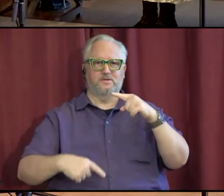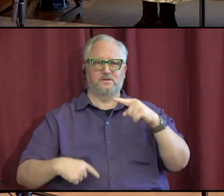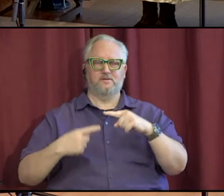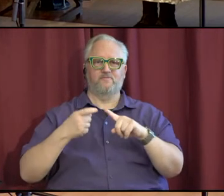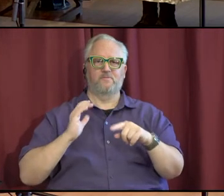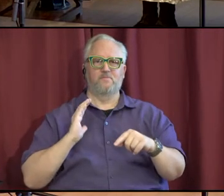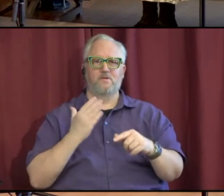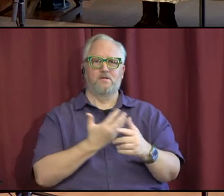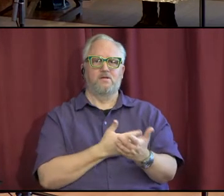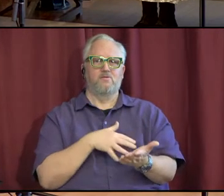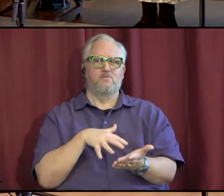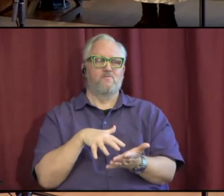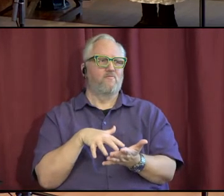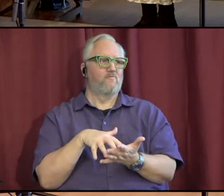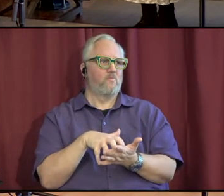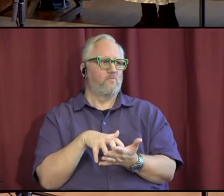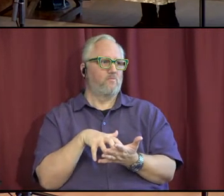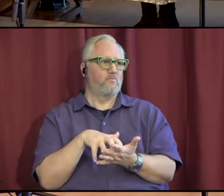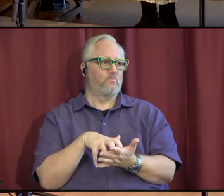our vulnerable,